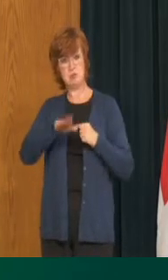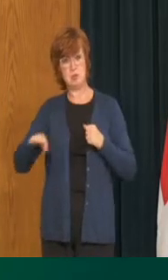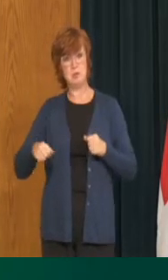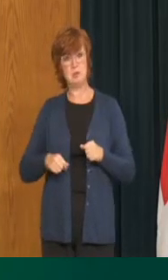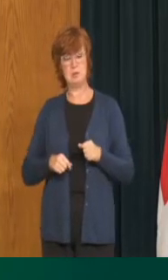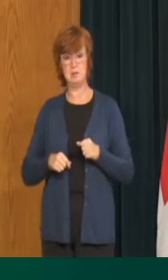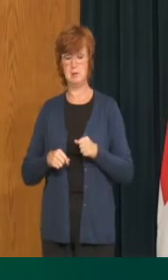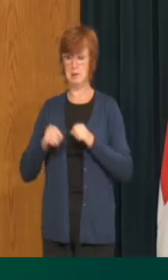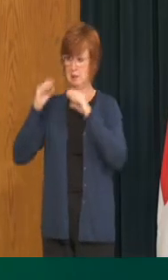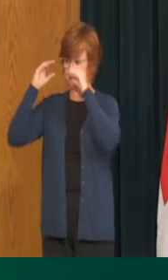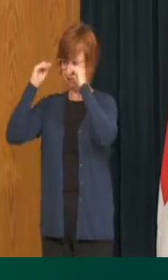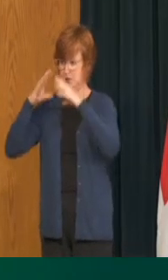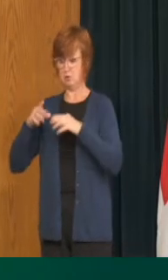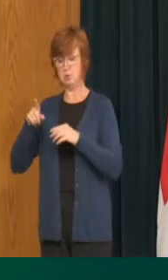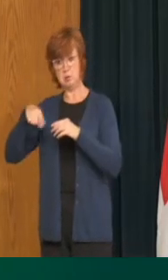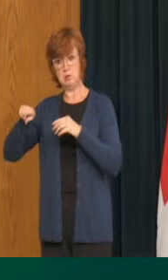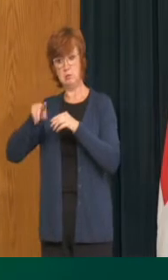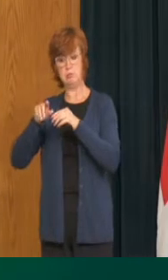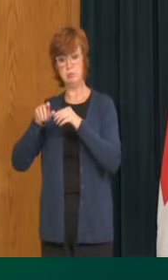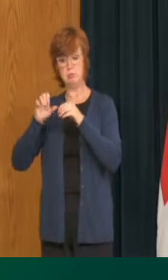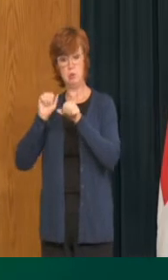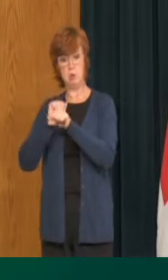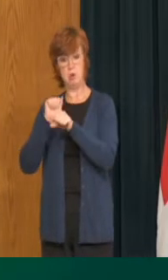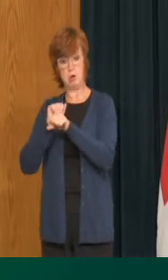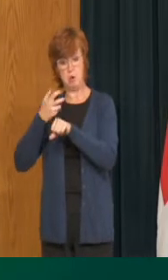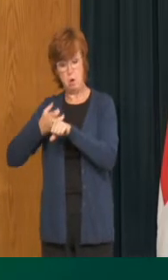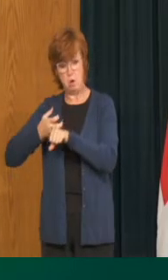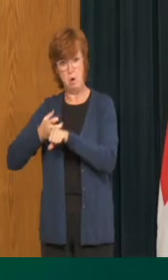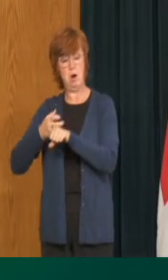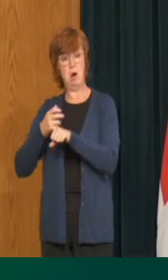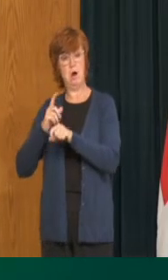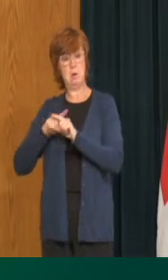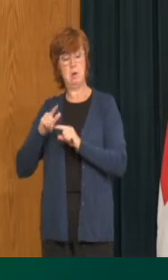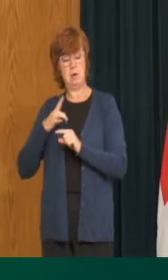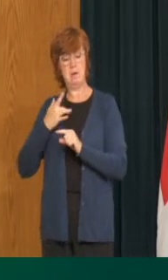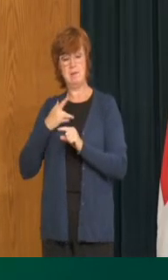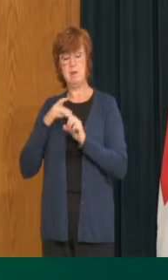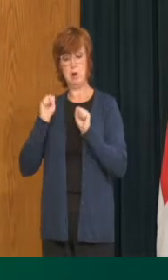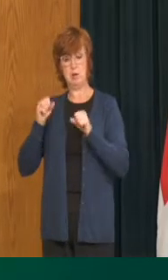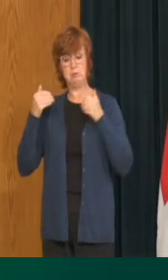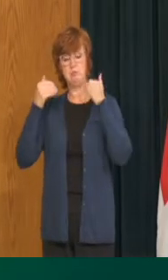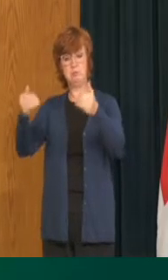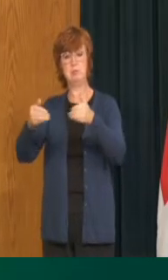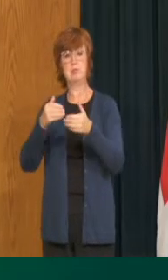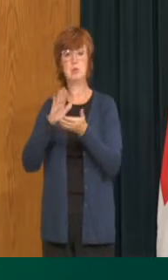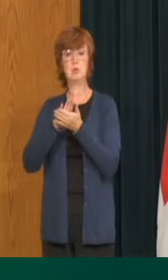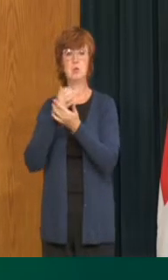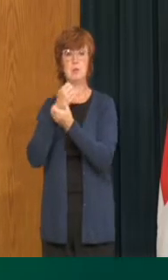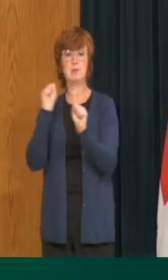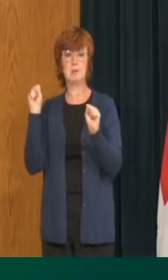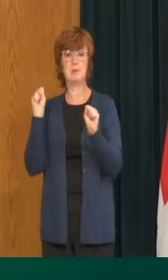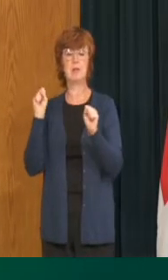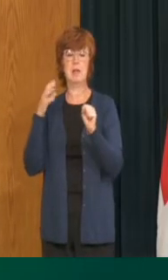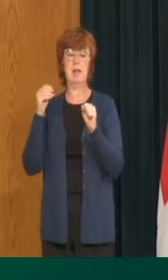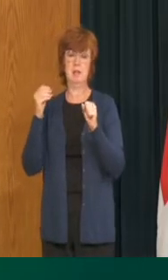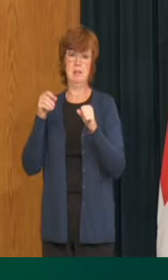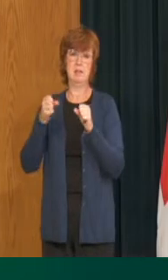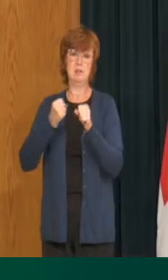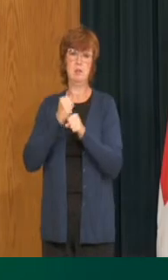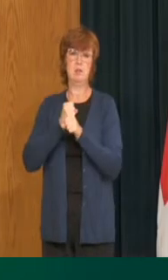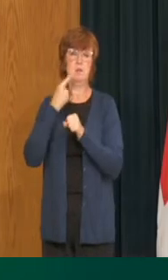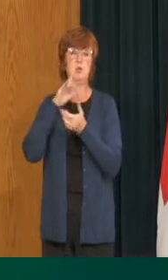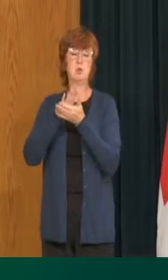confident that we can reopen our schools safely and have another successful school year ahead of us. So, Dr. Shahab? Thank you,